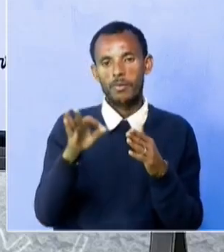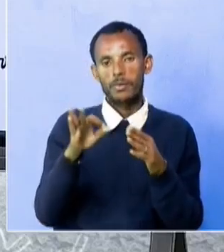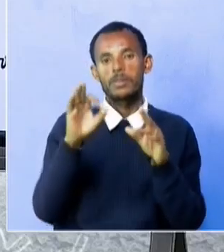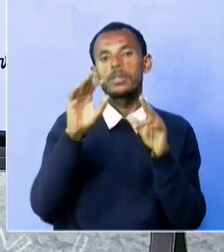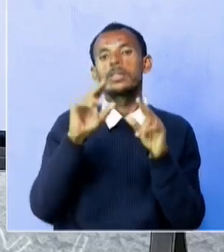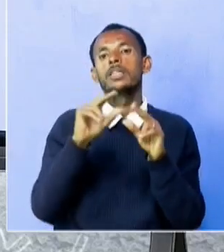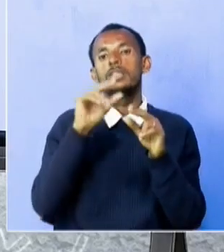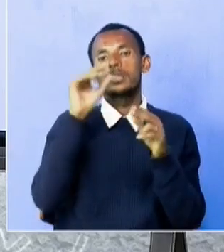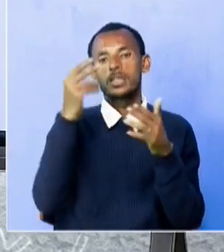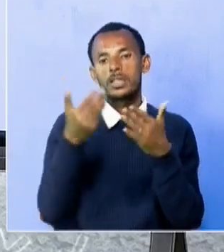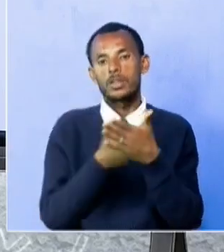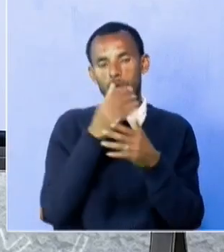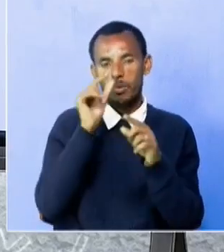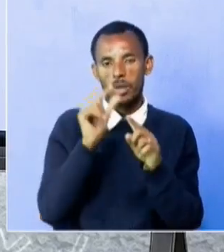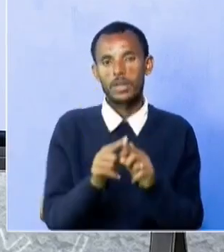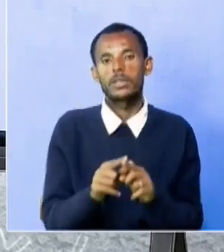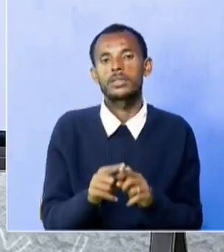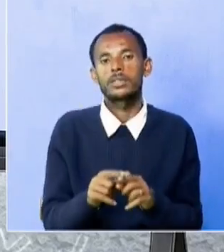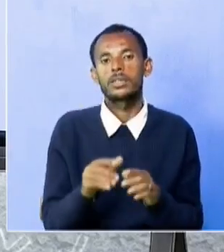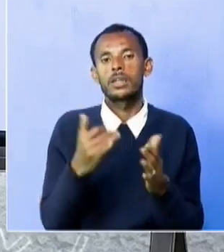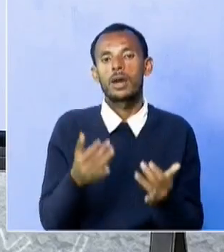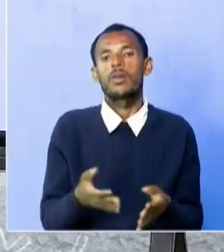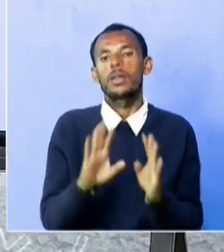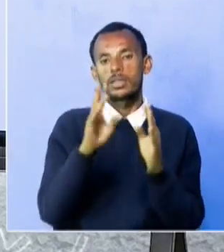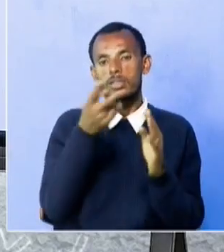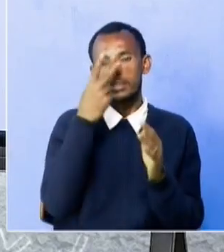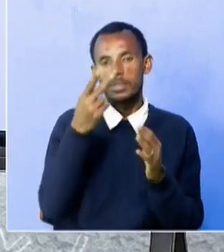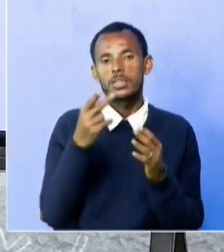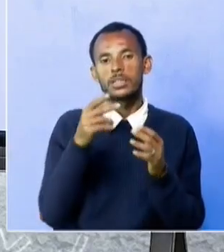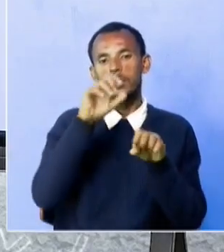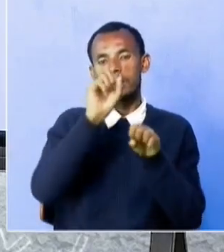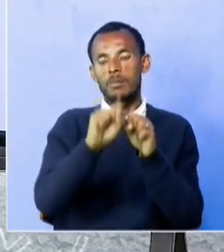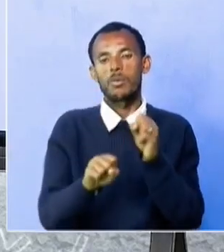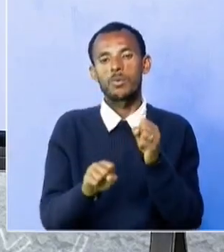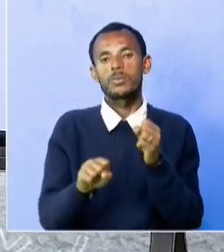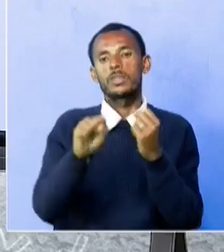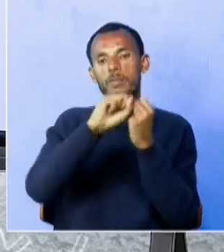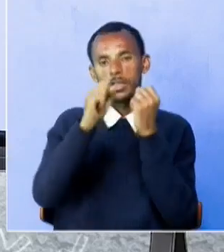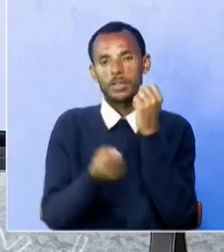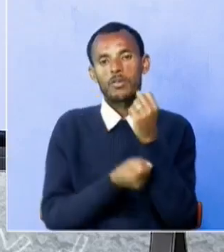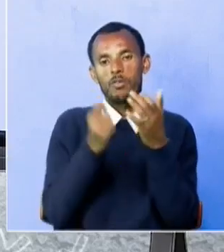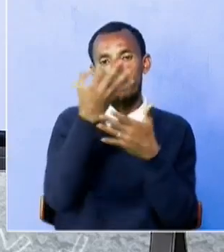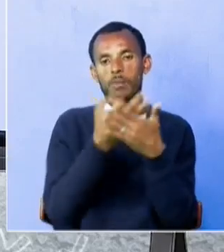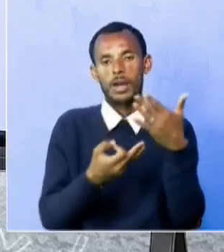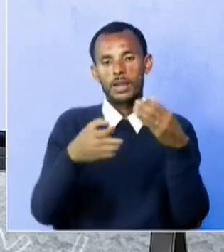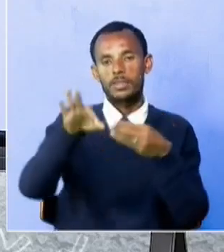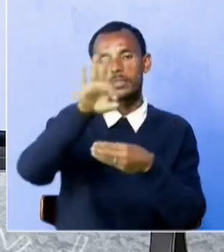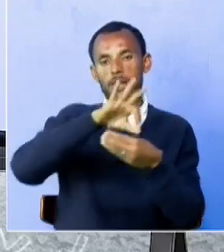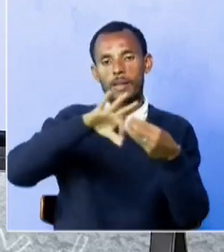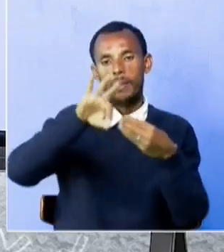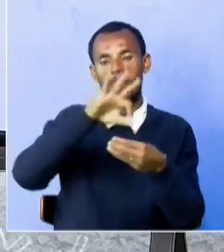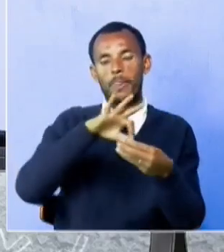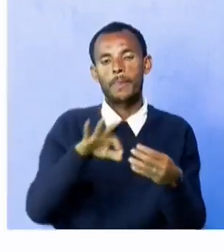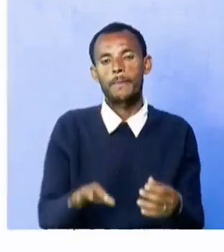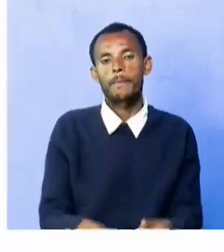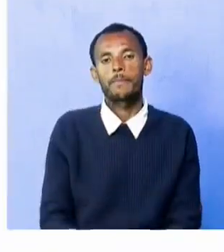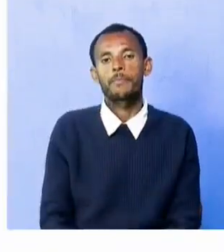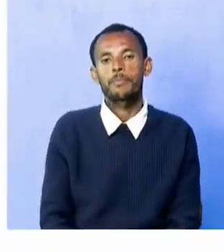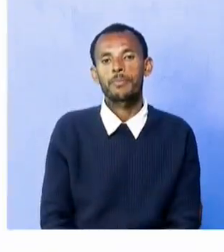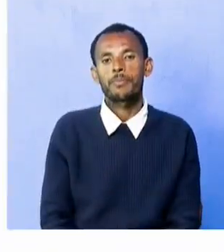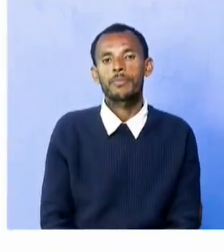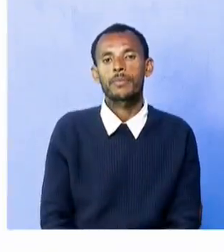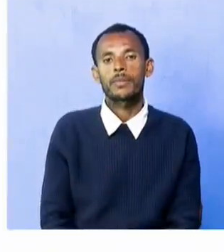see some of the basic formulas that we need to know in circle, okay? So